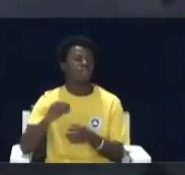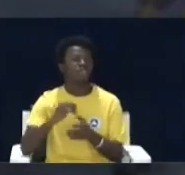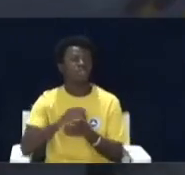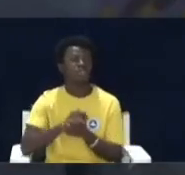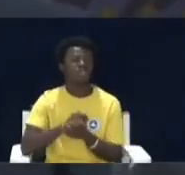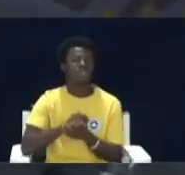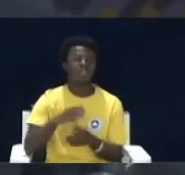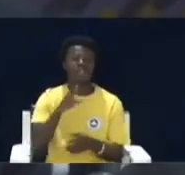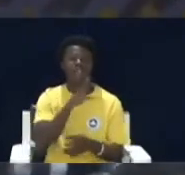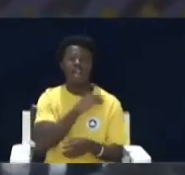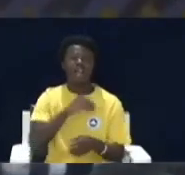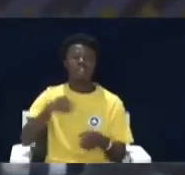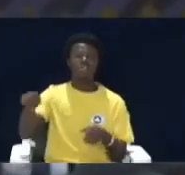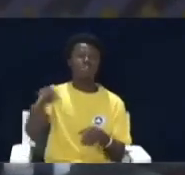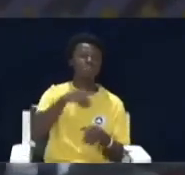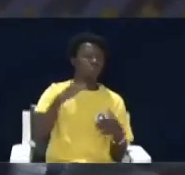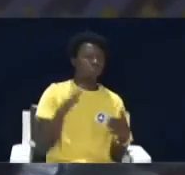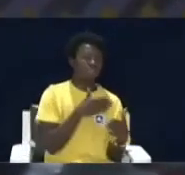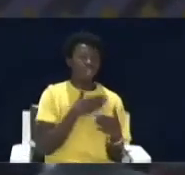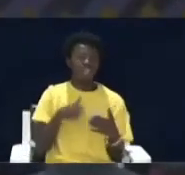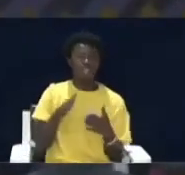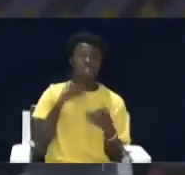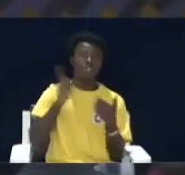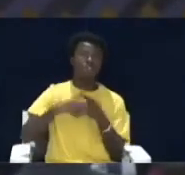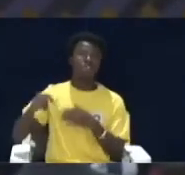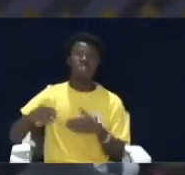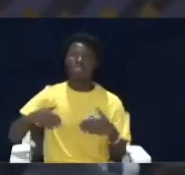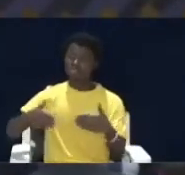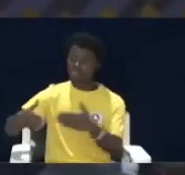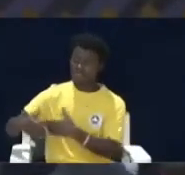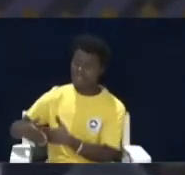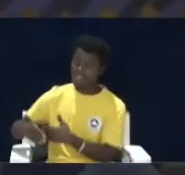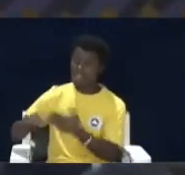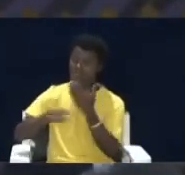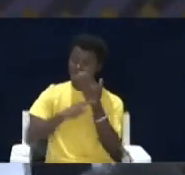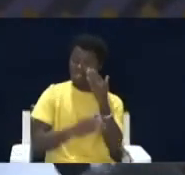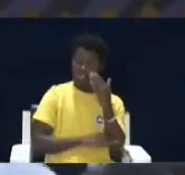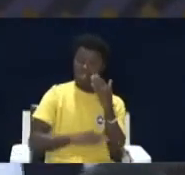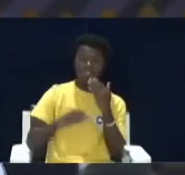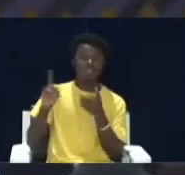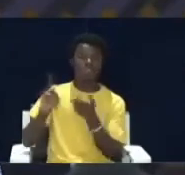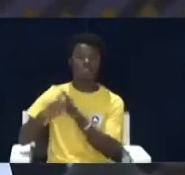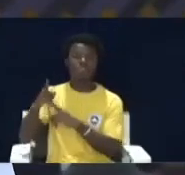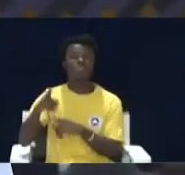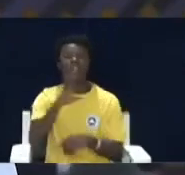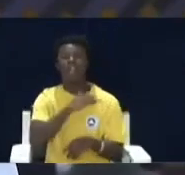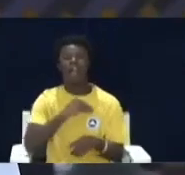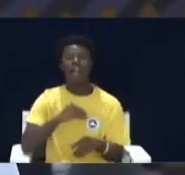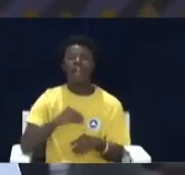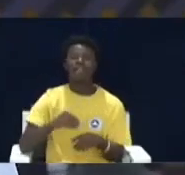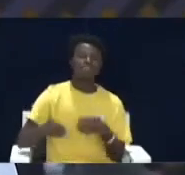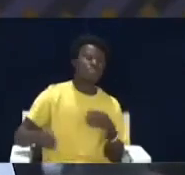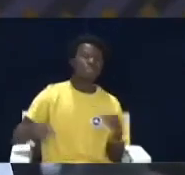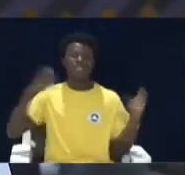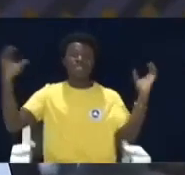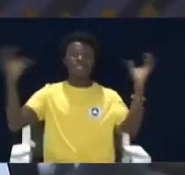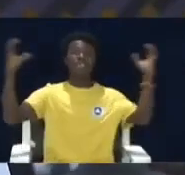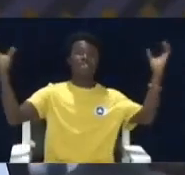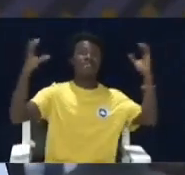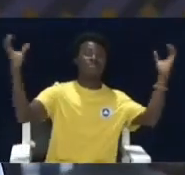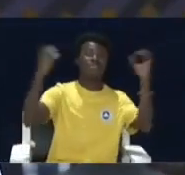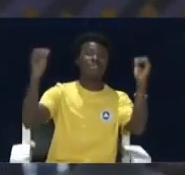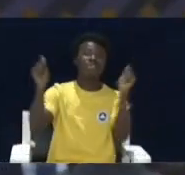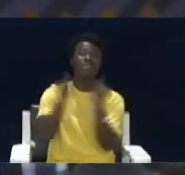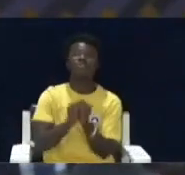and you dance to the nearest basket to you, and then you can celebrate